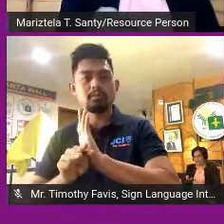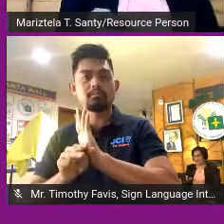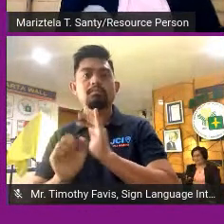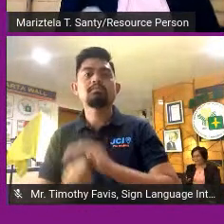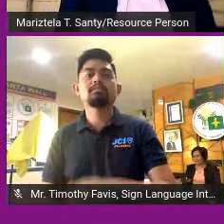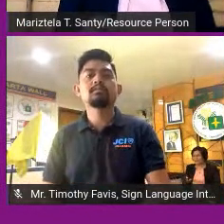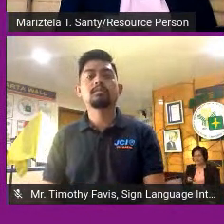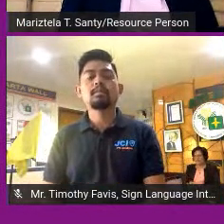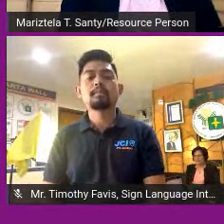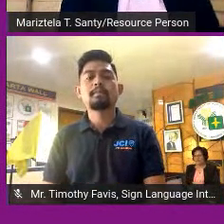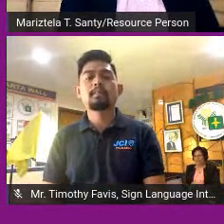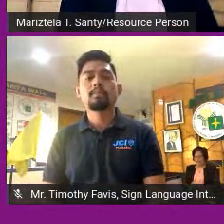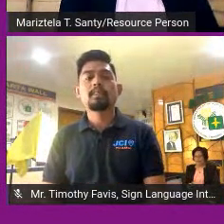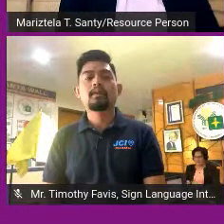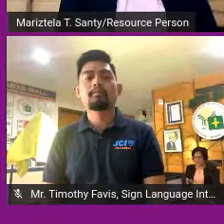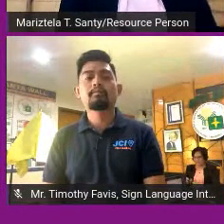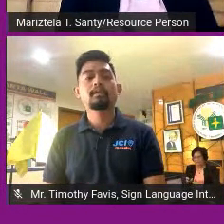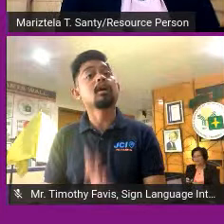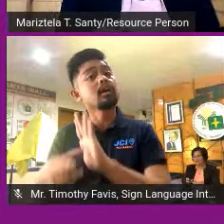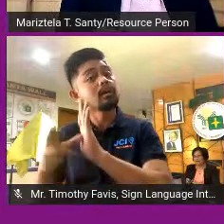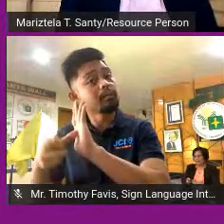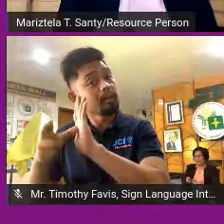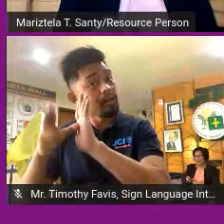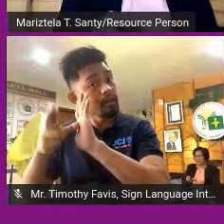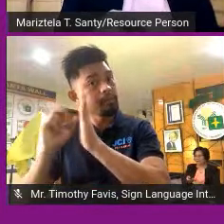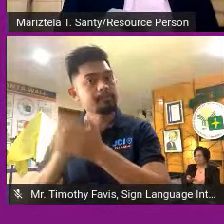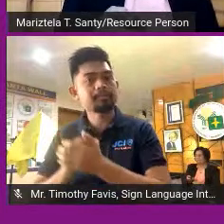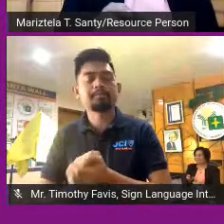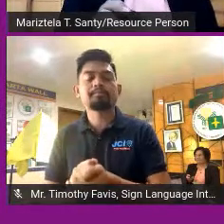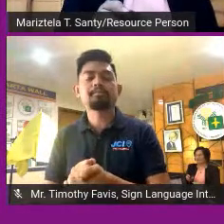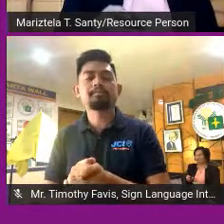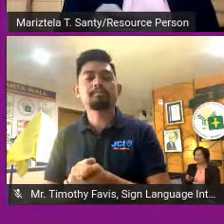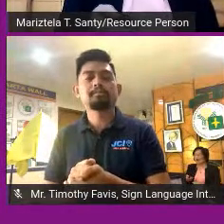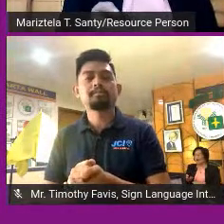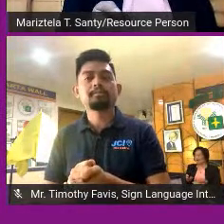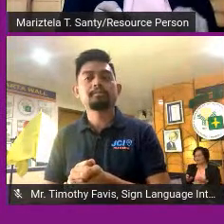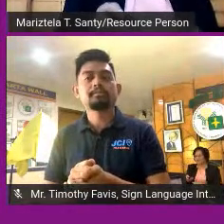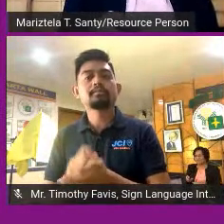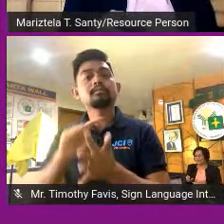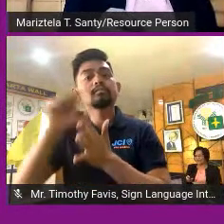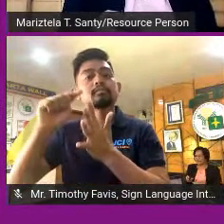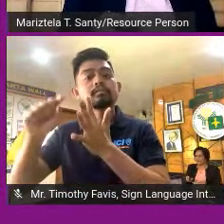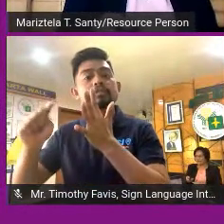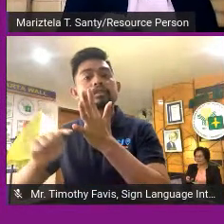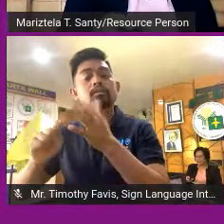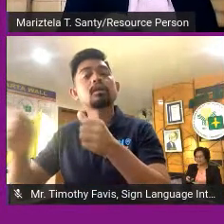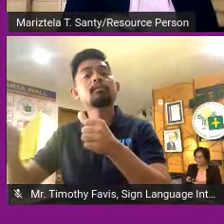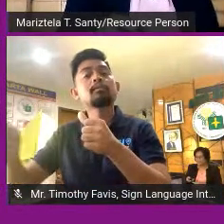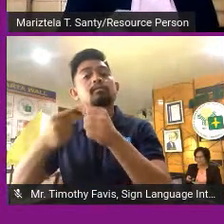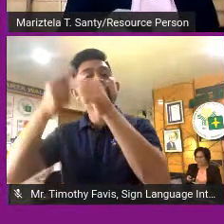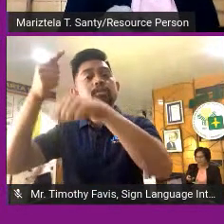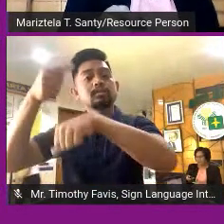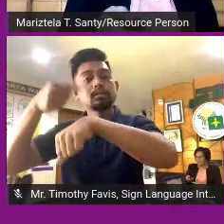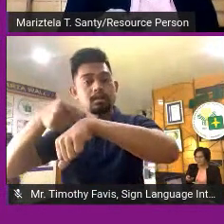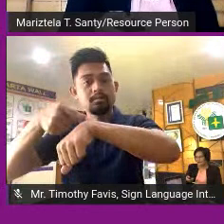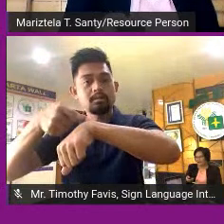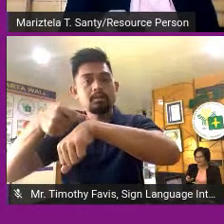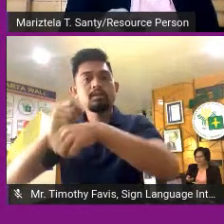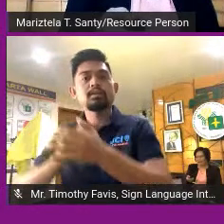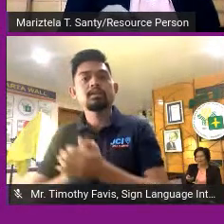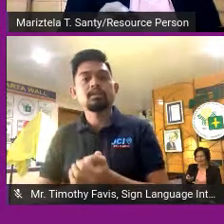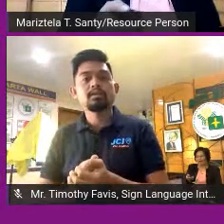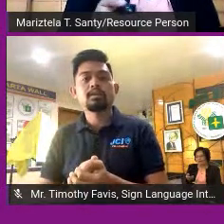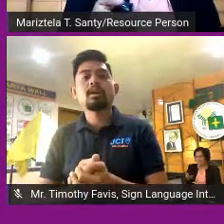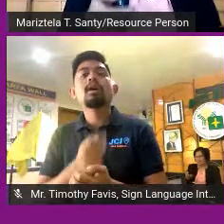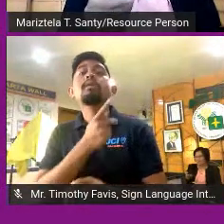who have attended the GST, and for those who are first timer in this, we shall